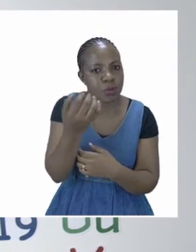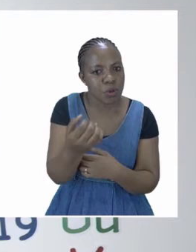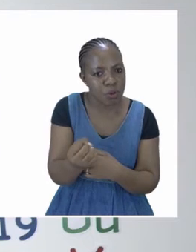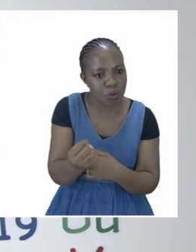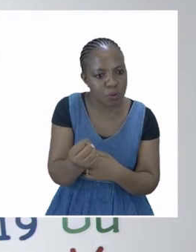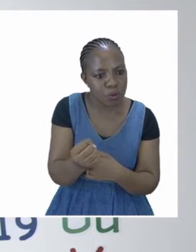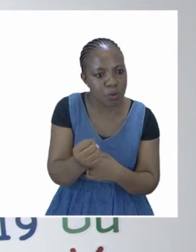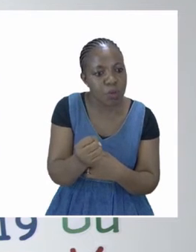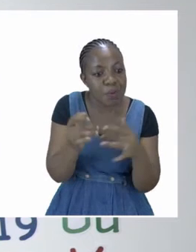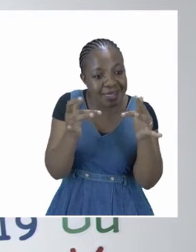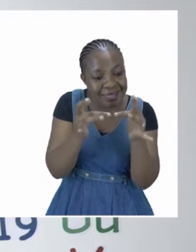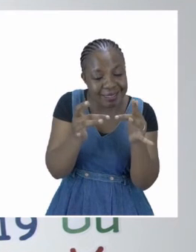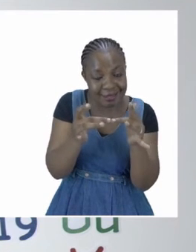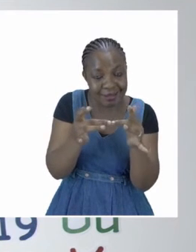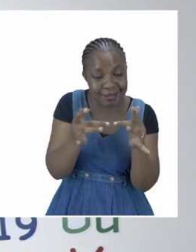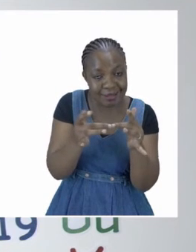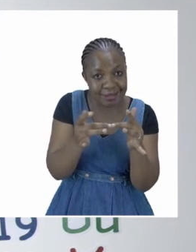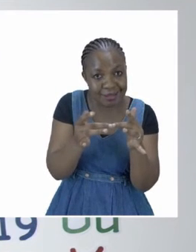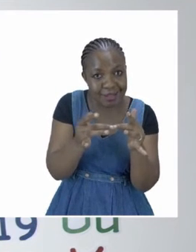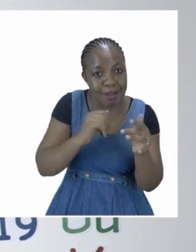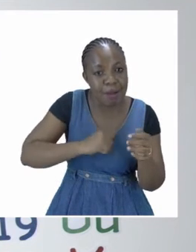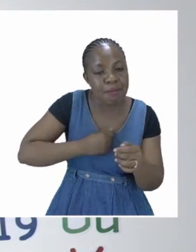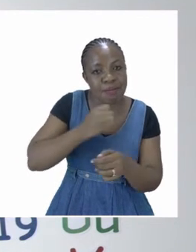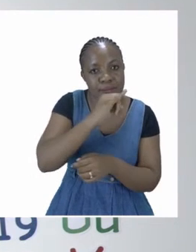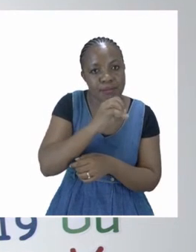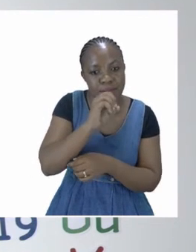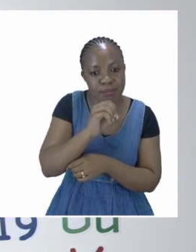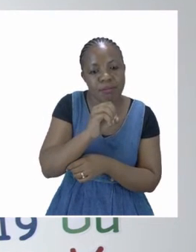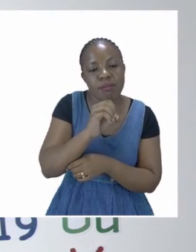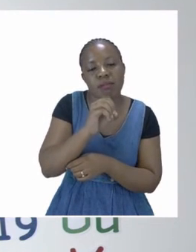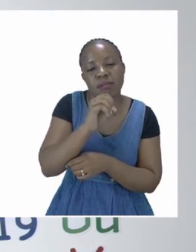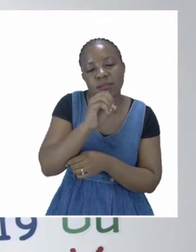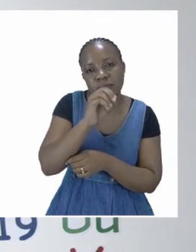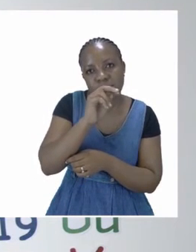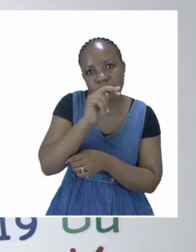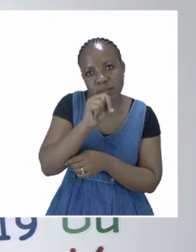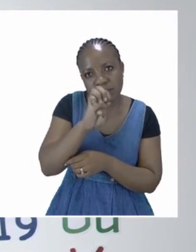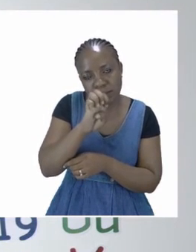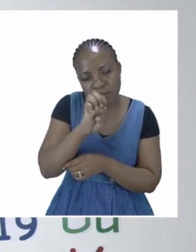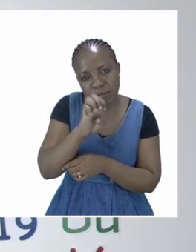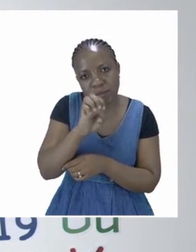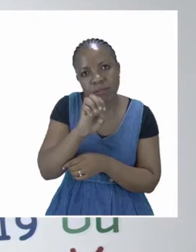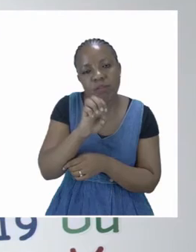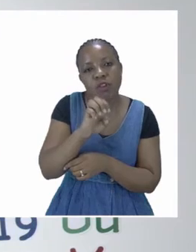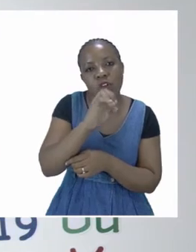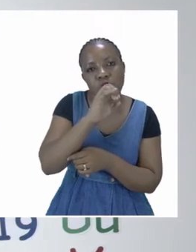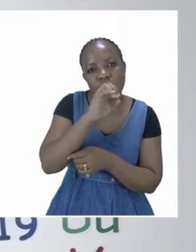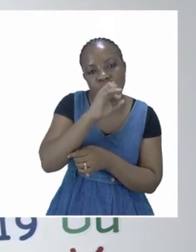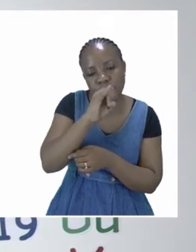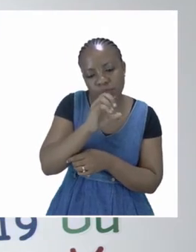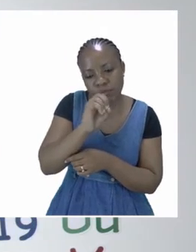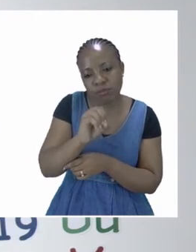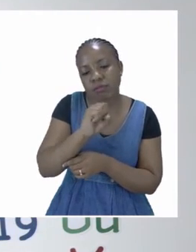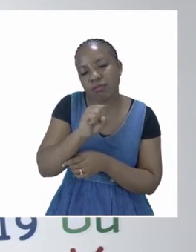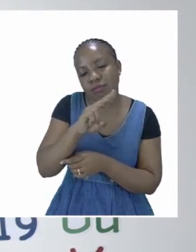our online platforms, MyZone and Zoshi Facebook pages, and in addition,